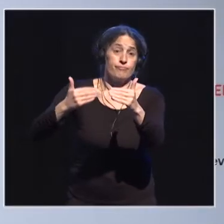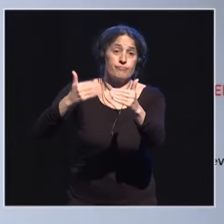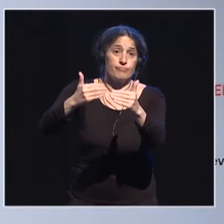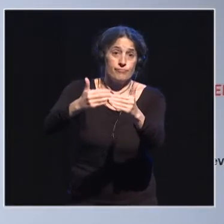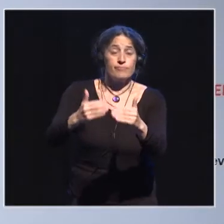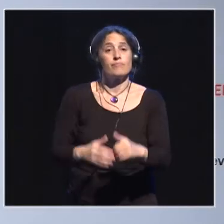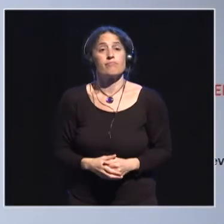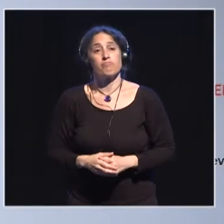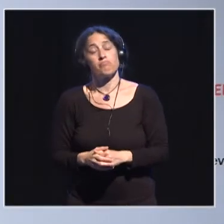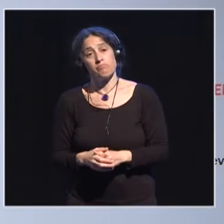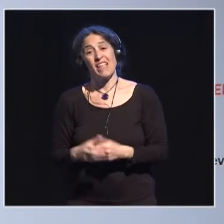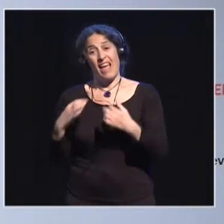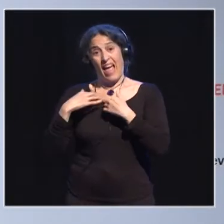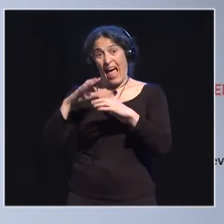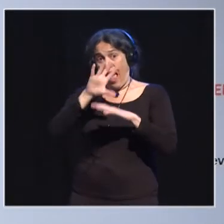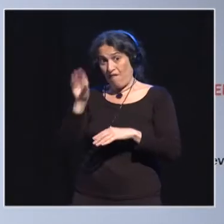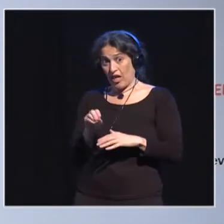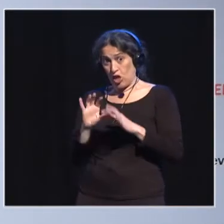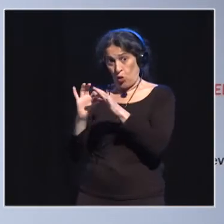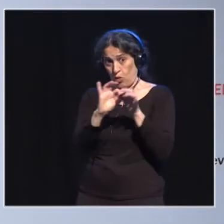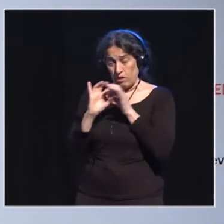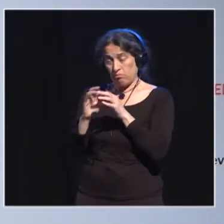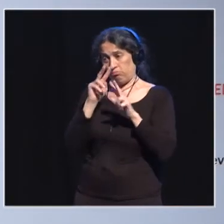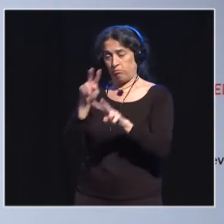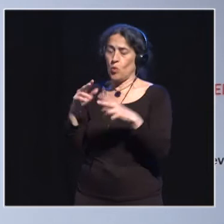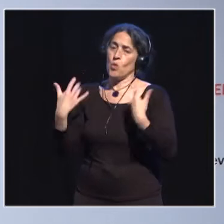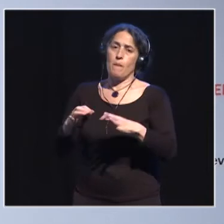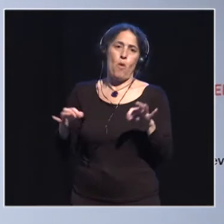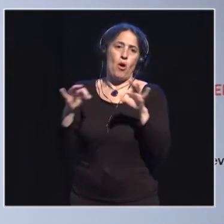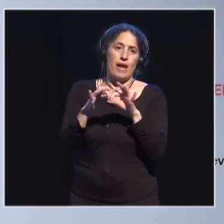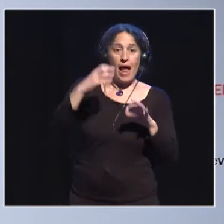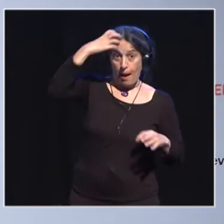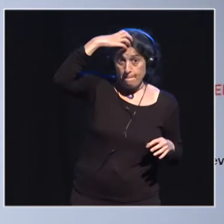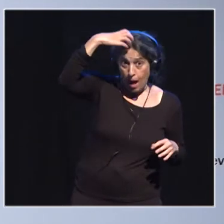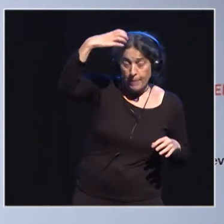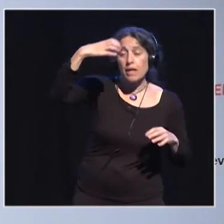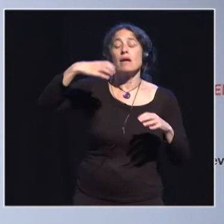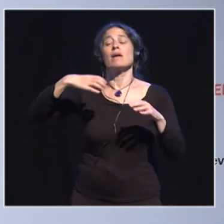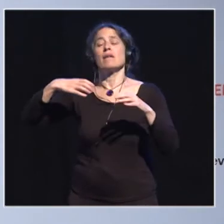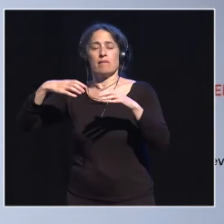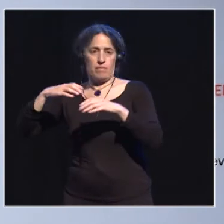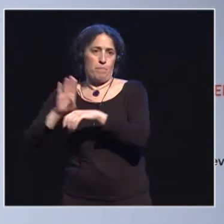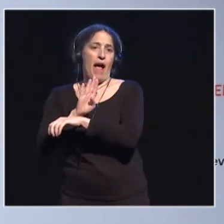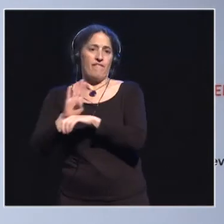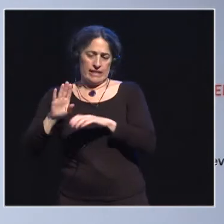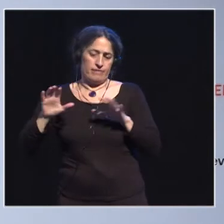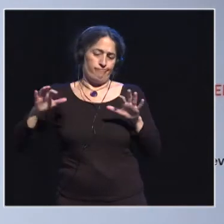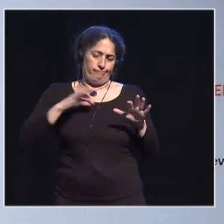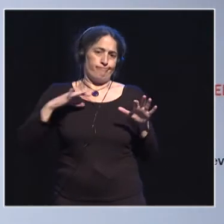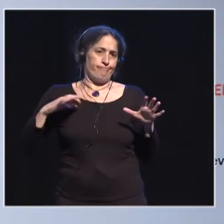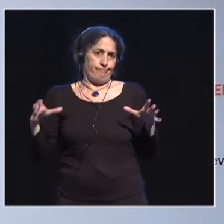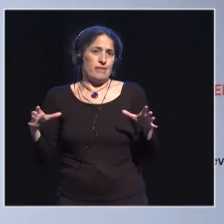major cornerstone. Because as I mentioned that we need all kinds of financial instruments, we also need every player.